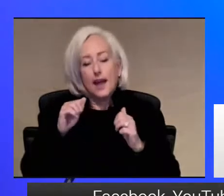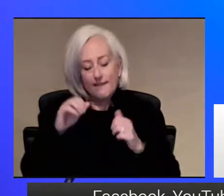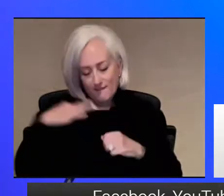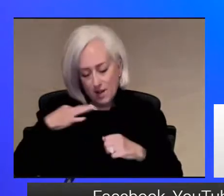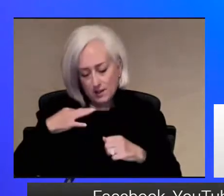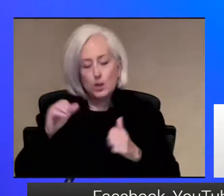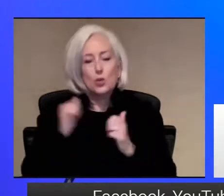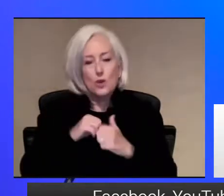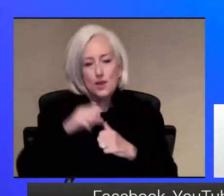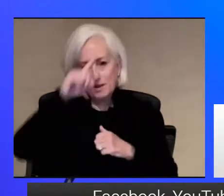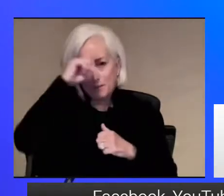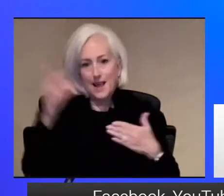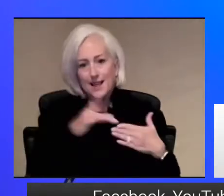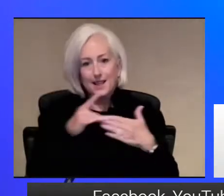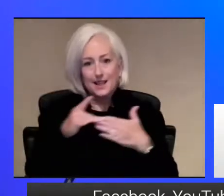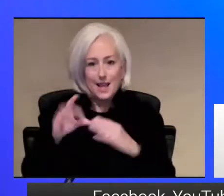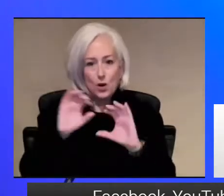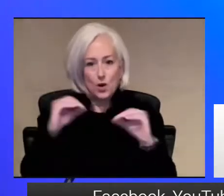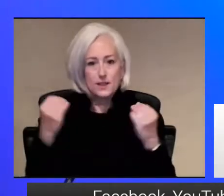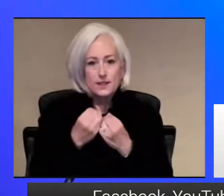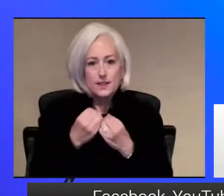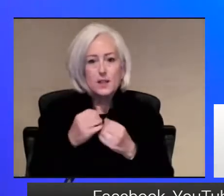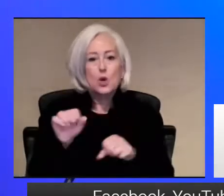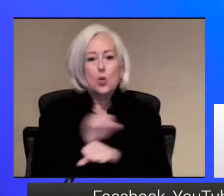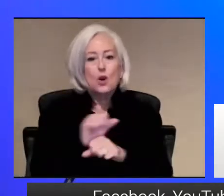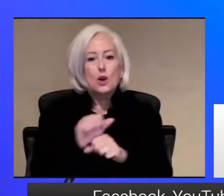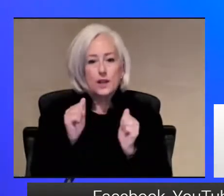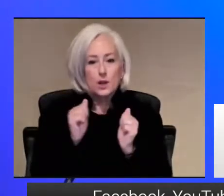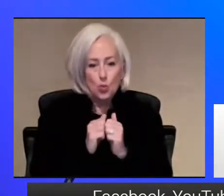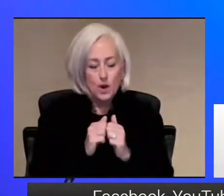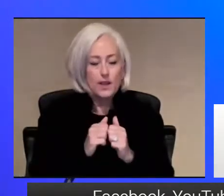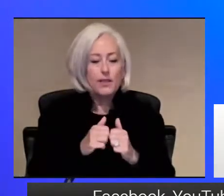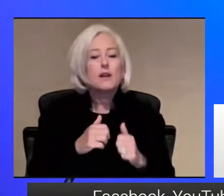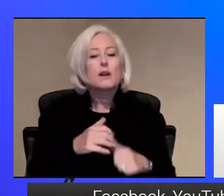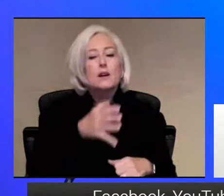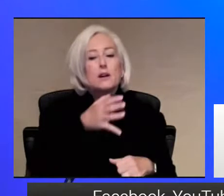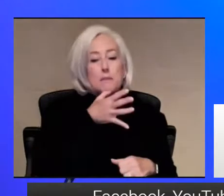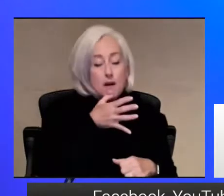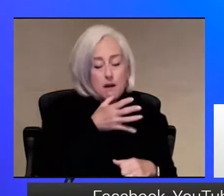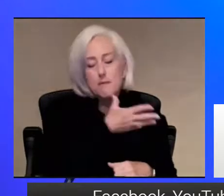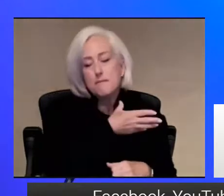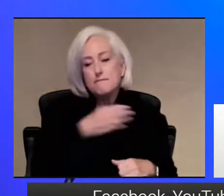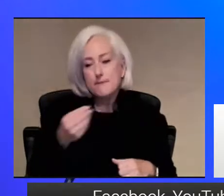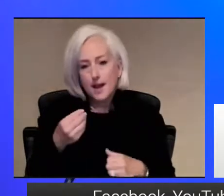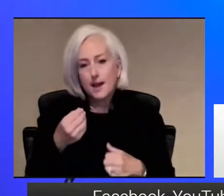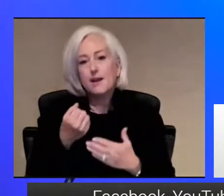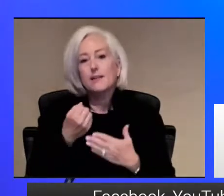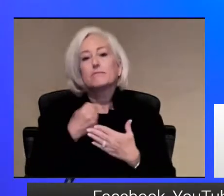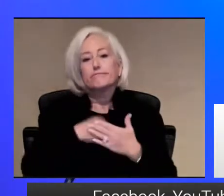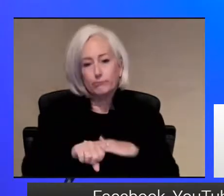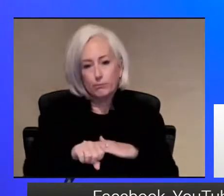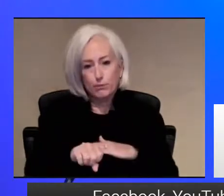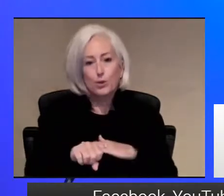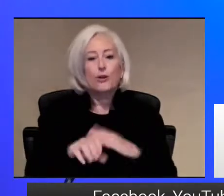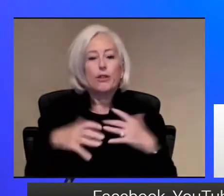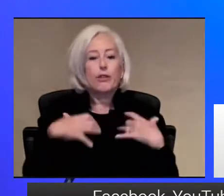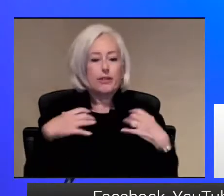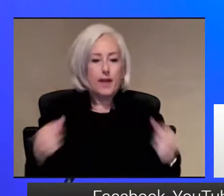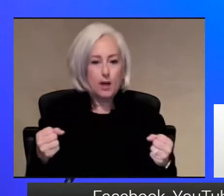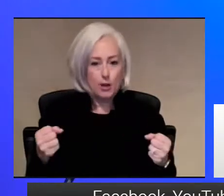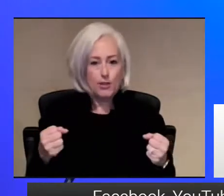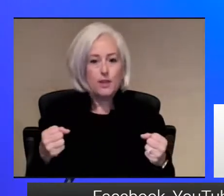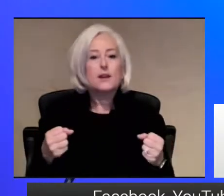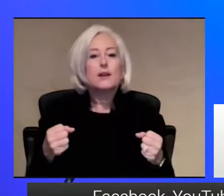organization that is working in maternal and child health, and then gives them exposure to policy making in the state of Kansas around birth equity. And then